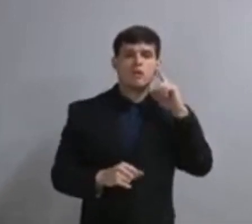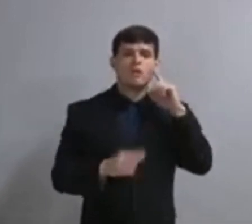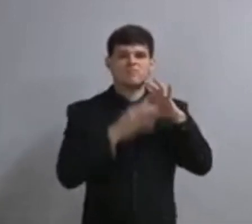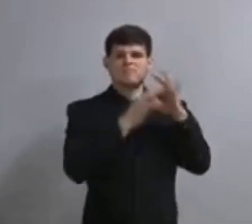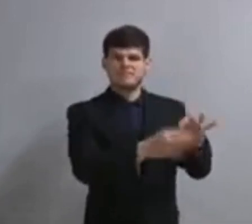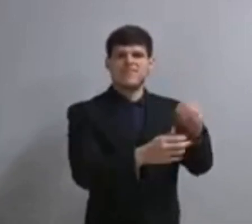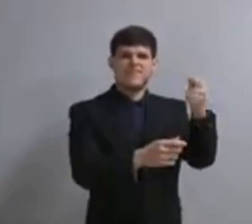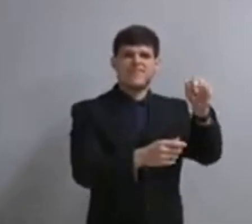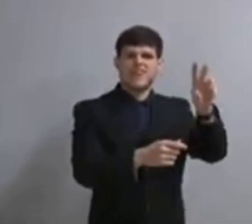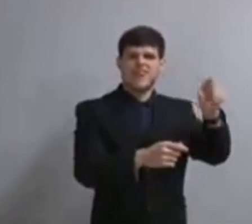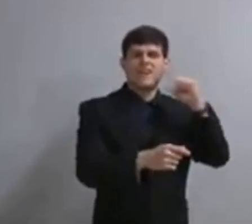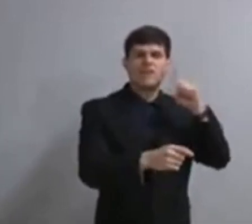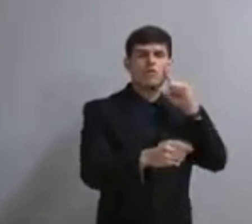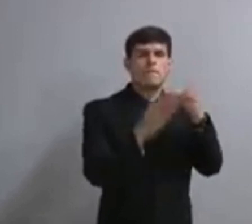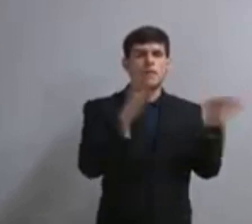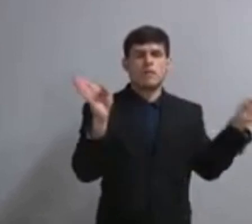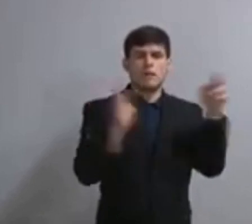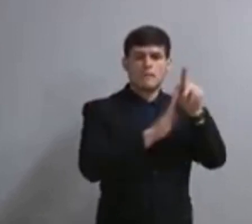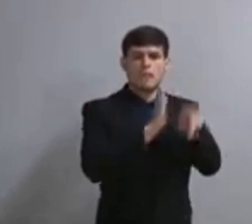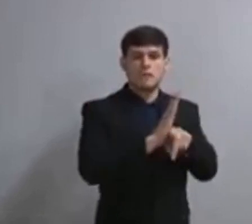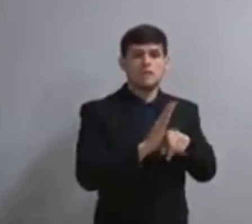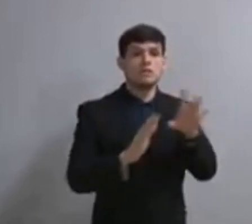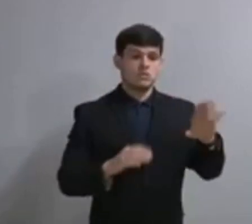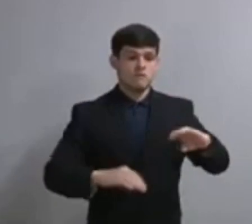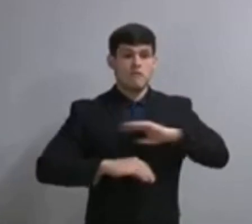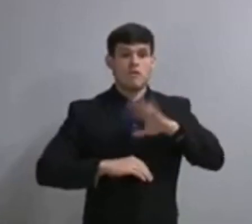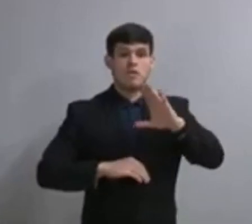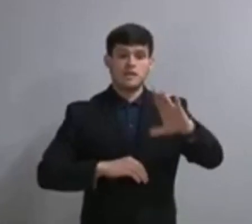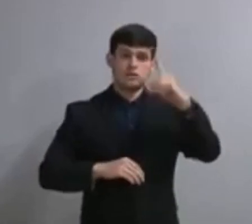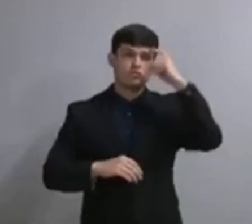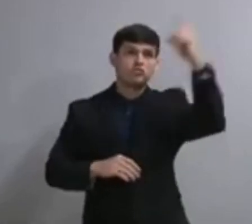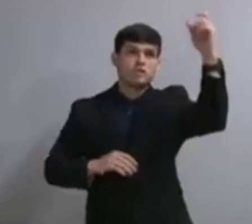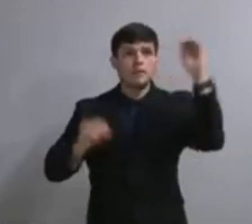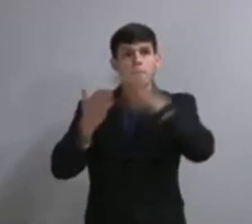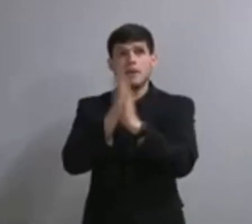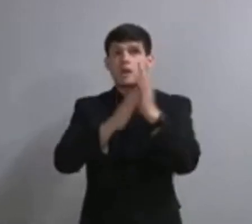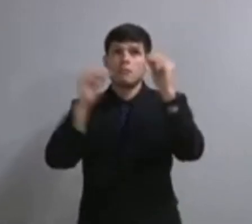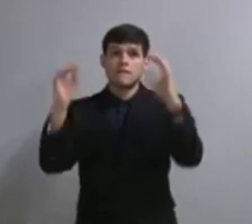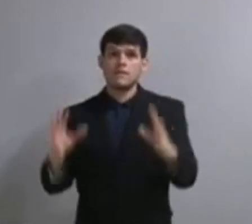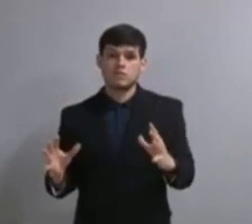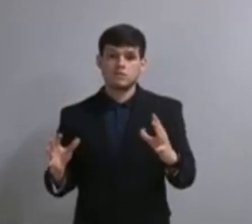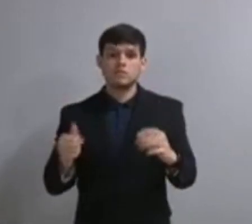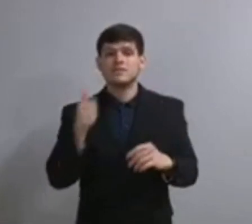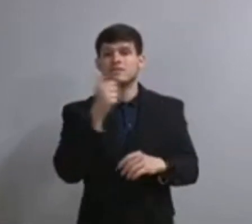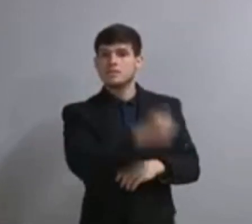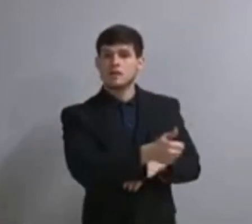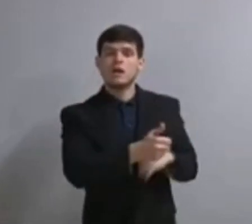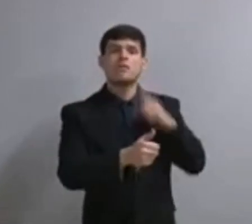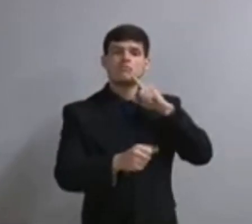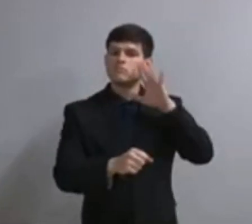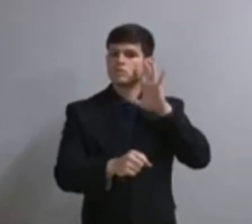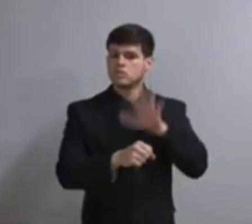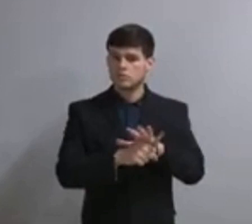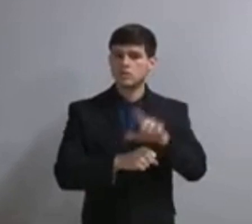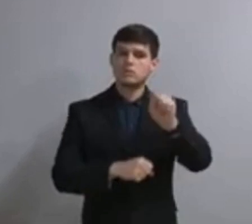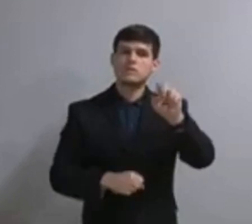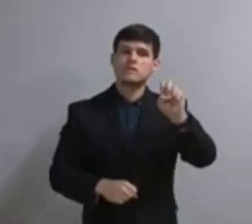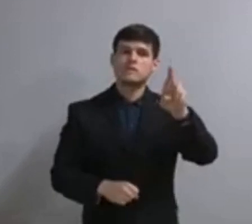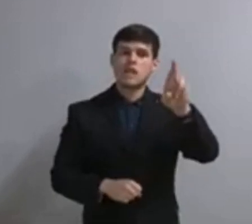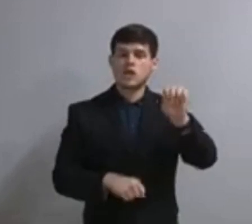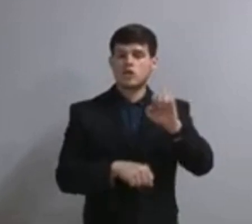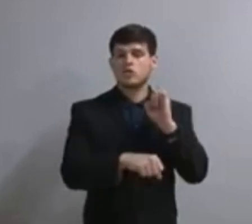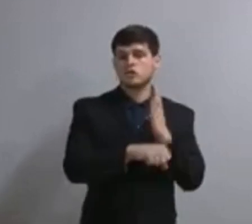policy matters. In fulfillment of his dream of becoming a professor, John has secured a tenure-track job